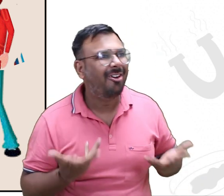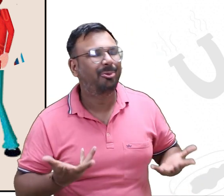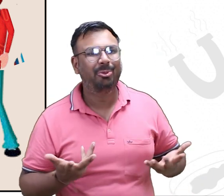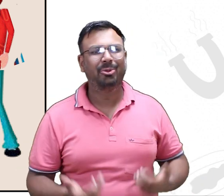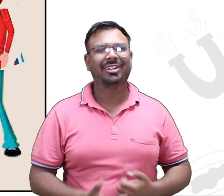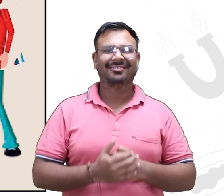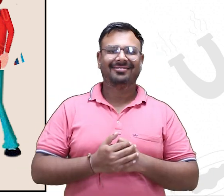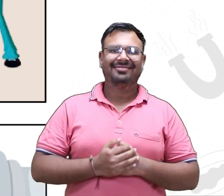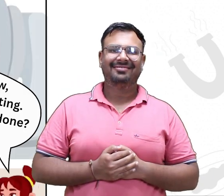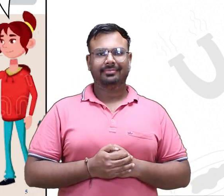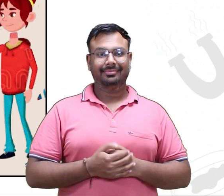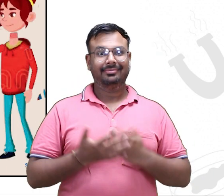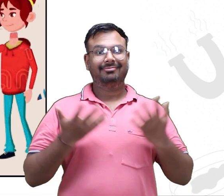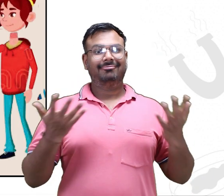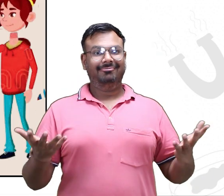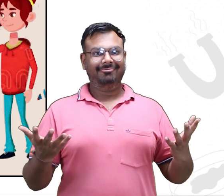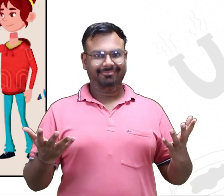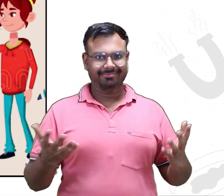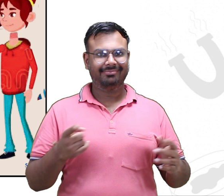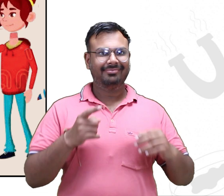Finding structure using crystals.